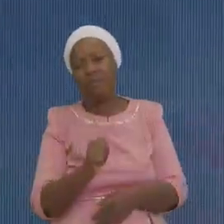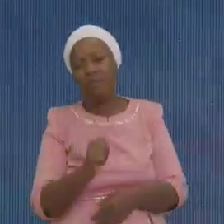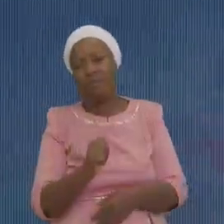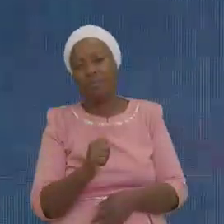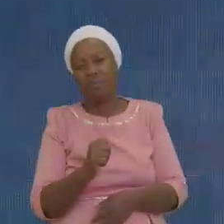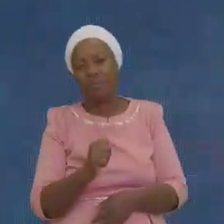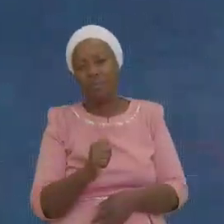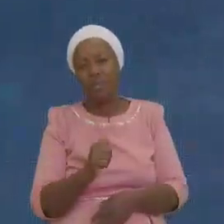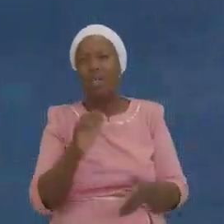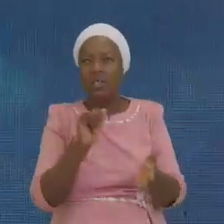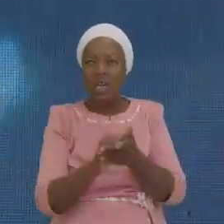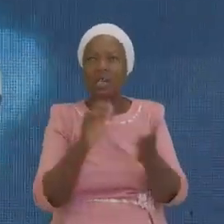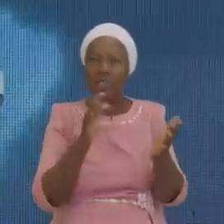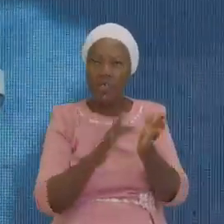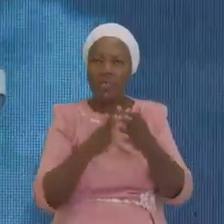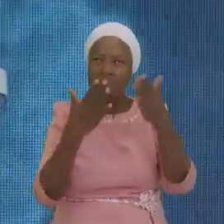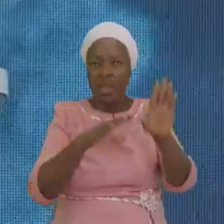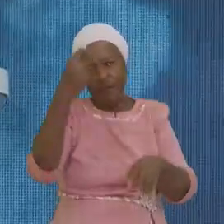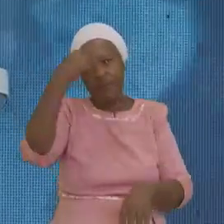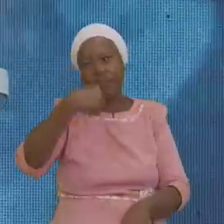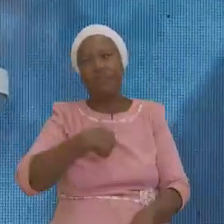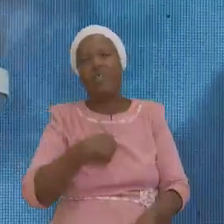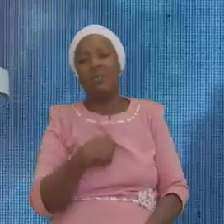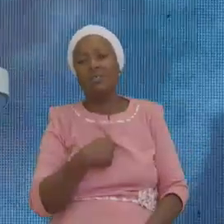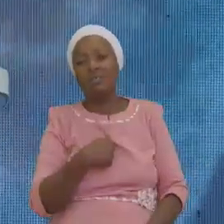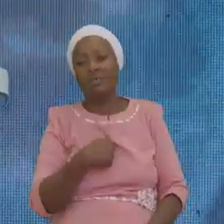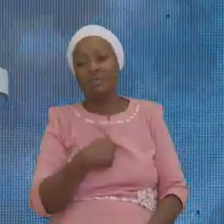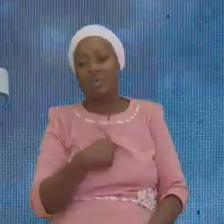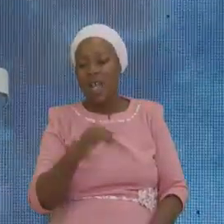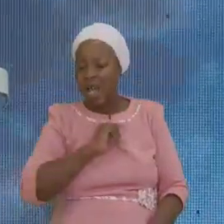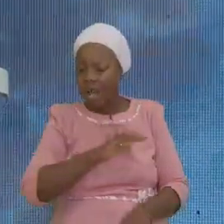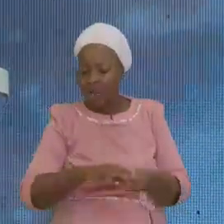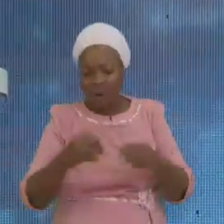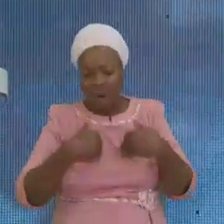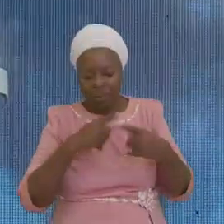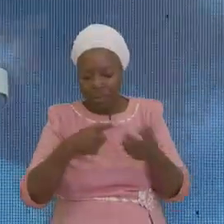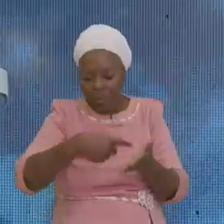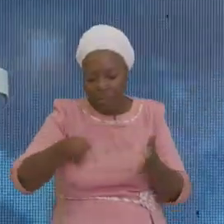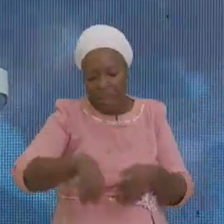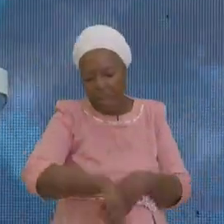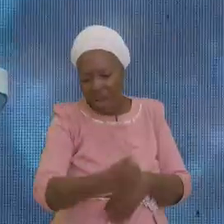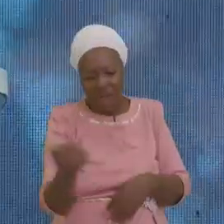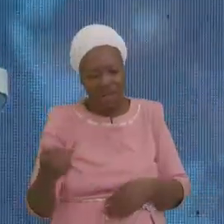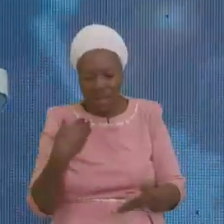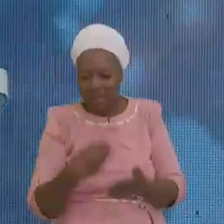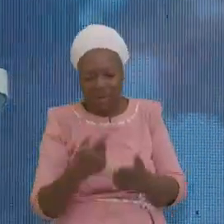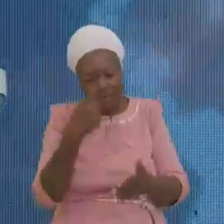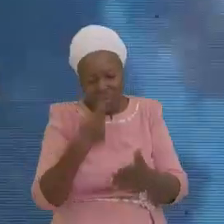that Jesus died for me. I don't need to pay any other thing again.